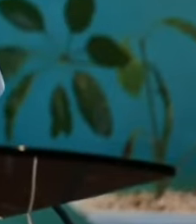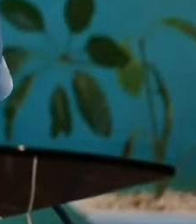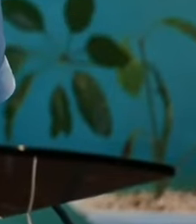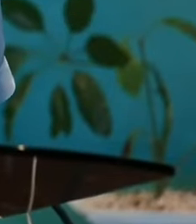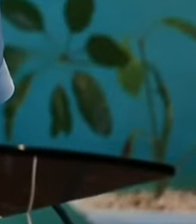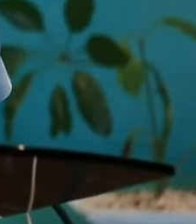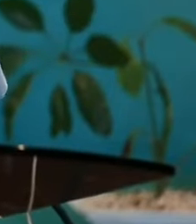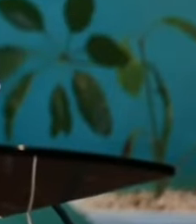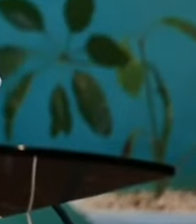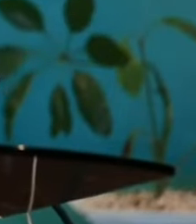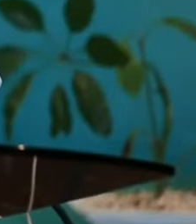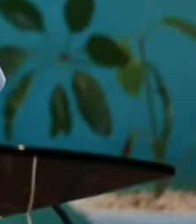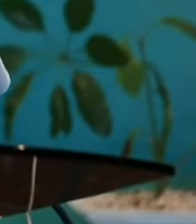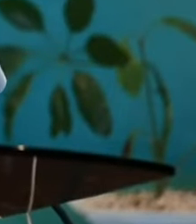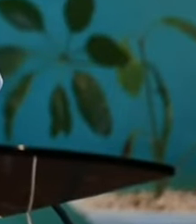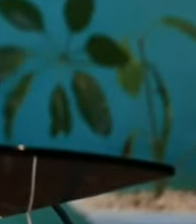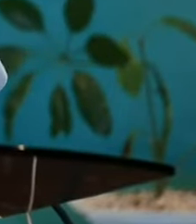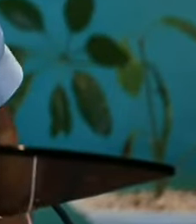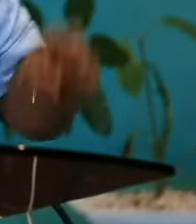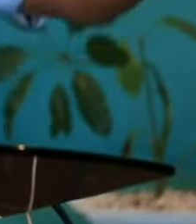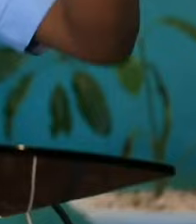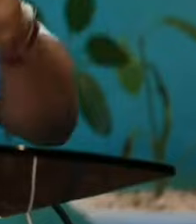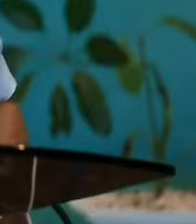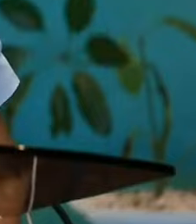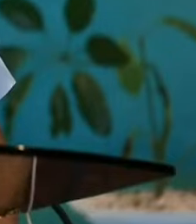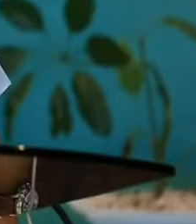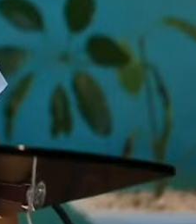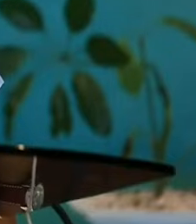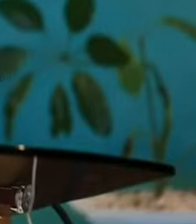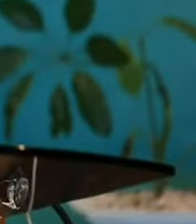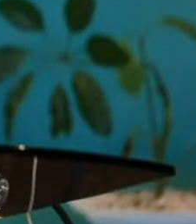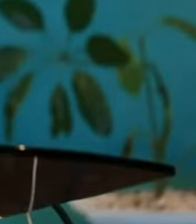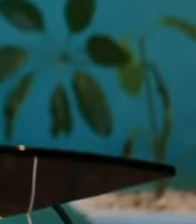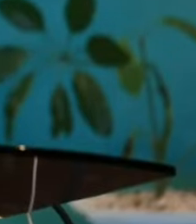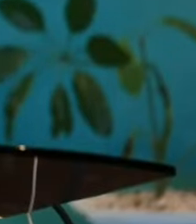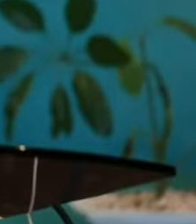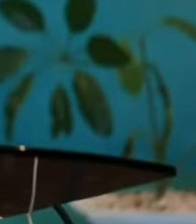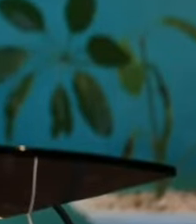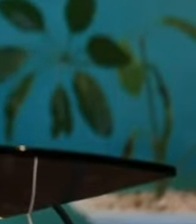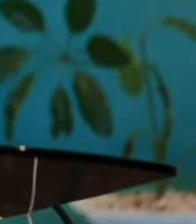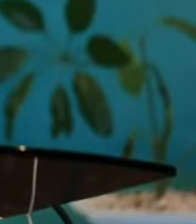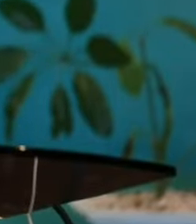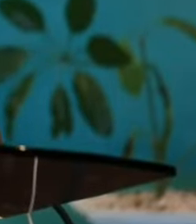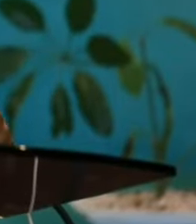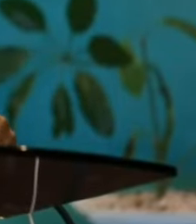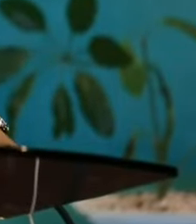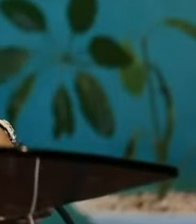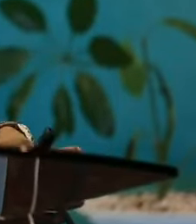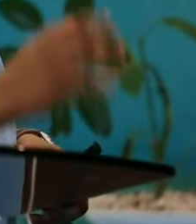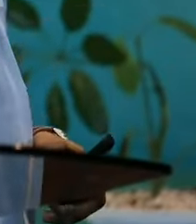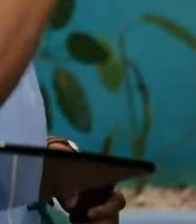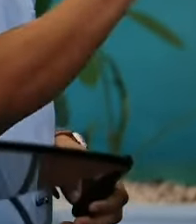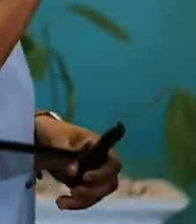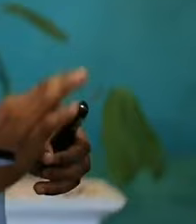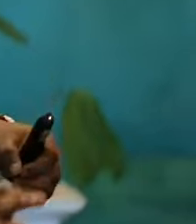a covenant between me and you and God concerning the wife of my son. I repeat, no